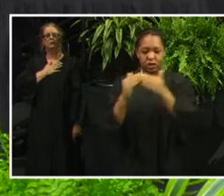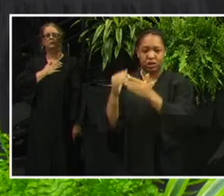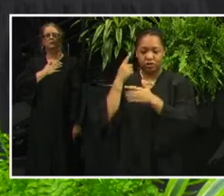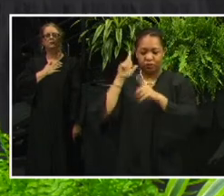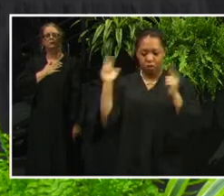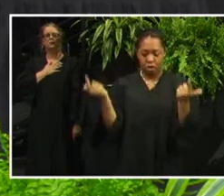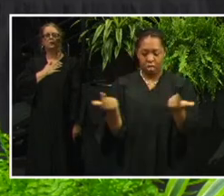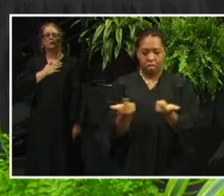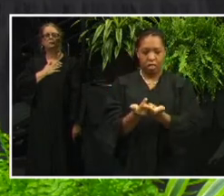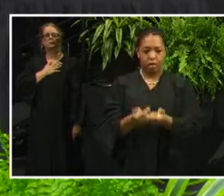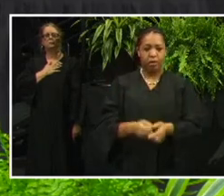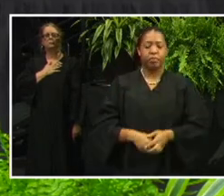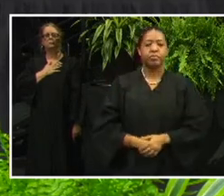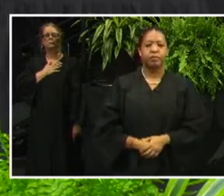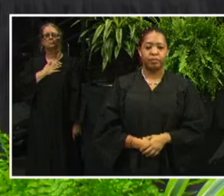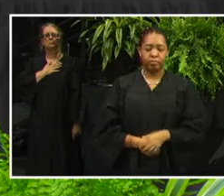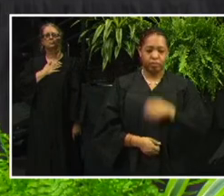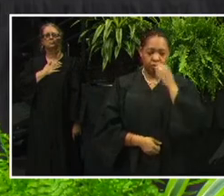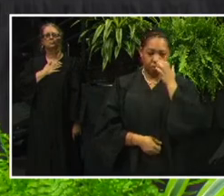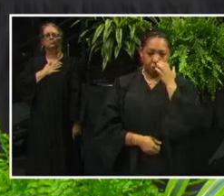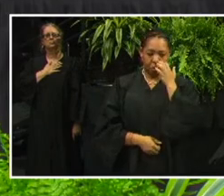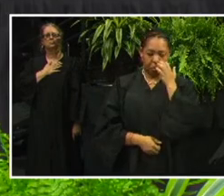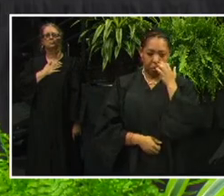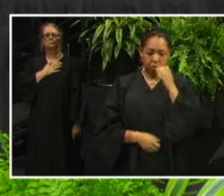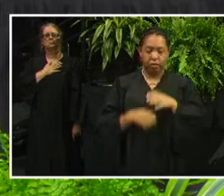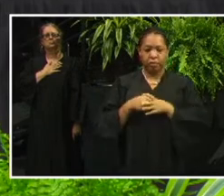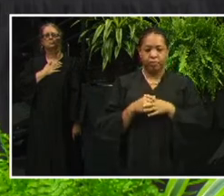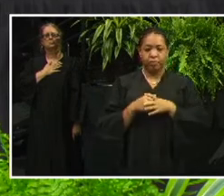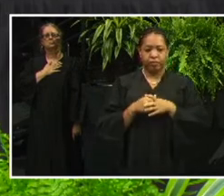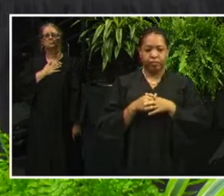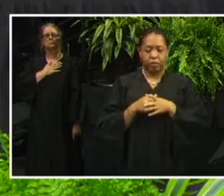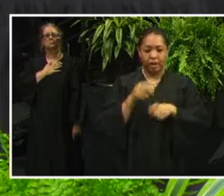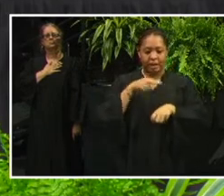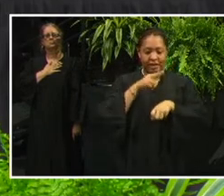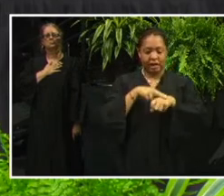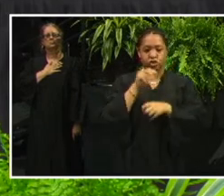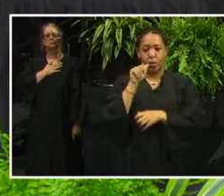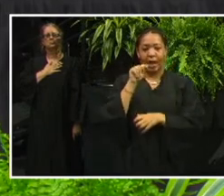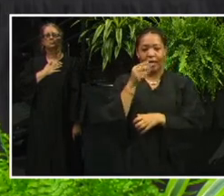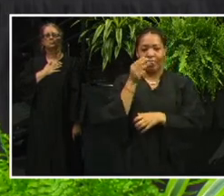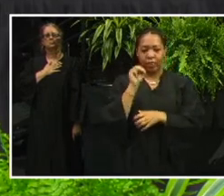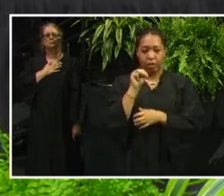and justice for all. Please remain standing for the playing of the national anthem.